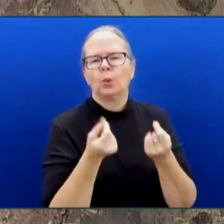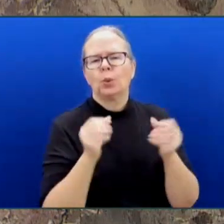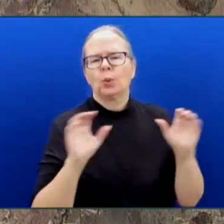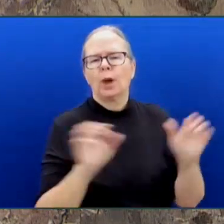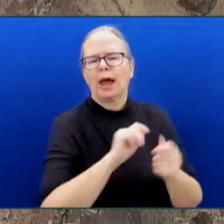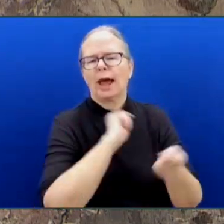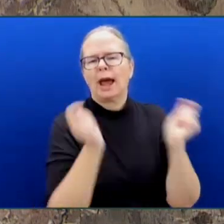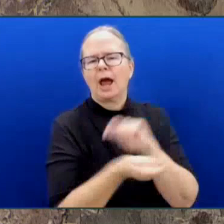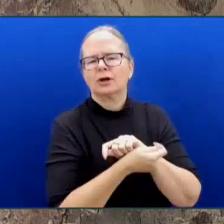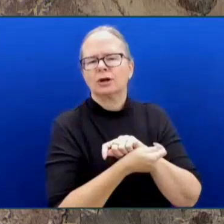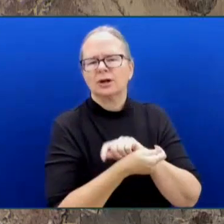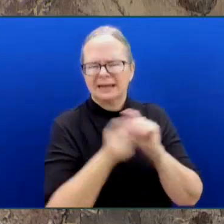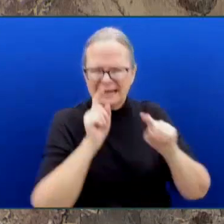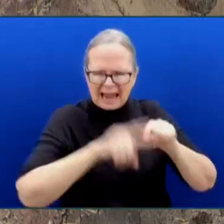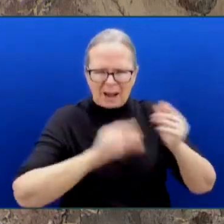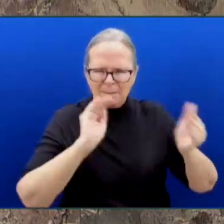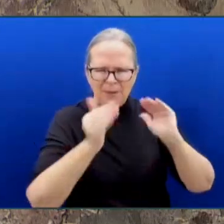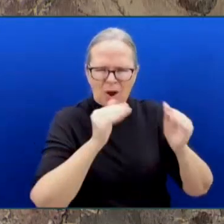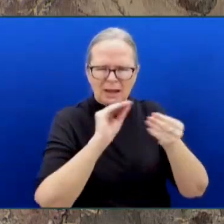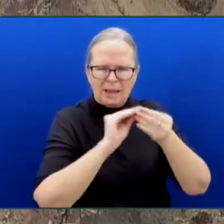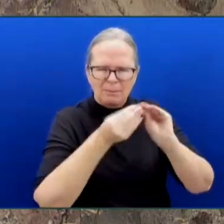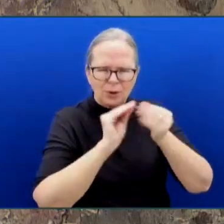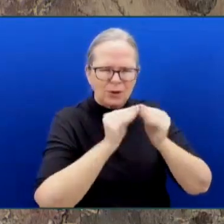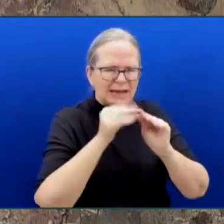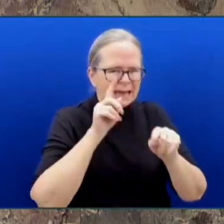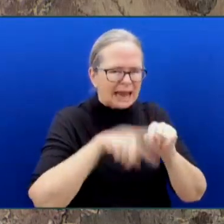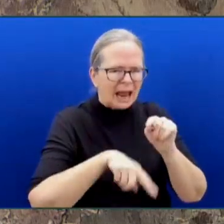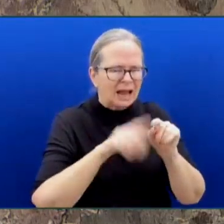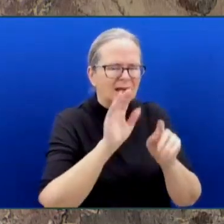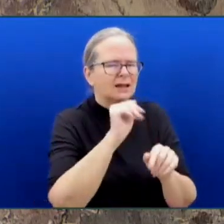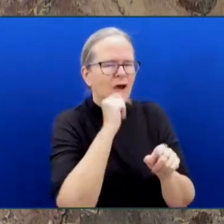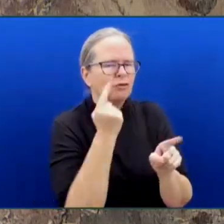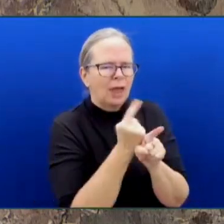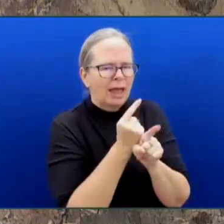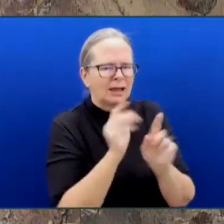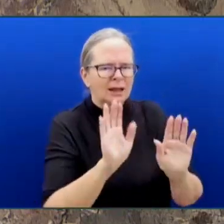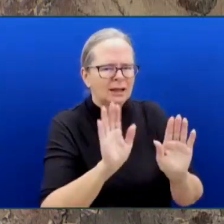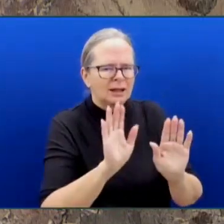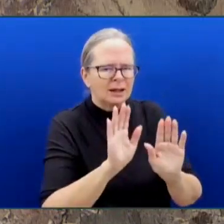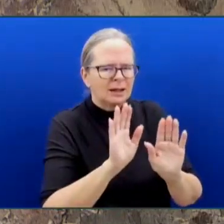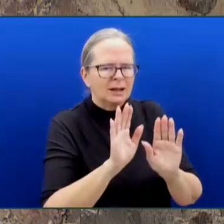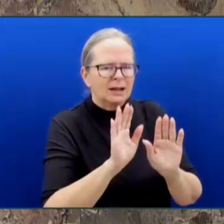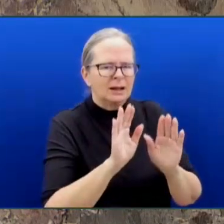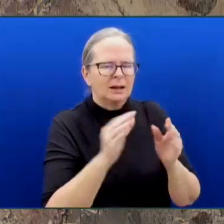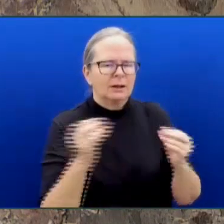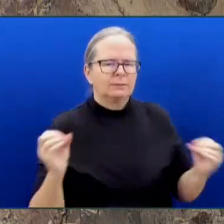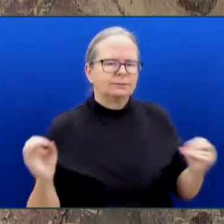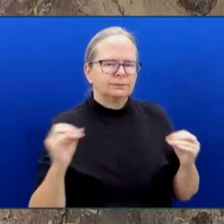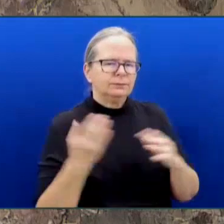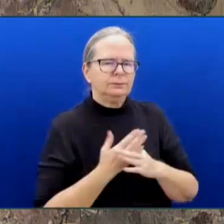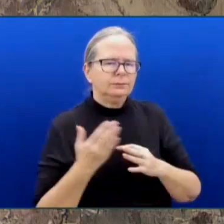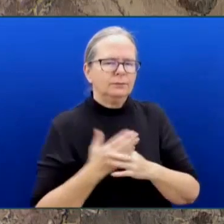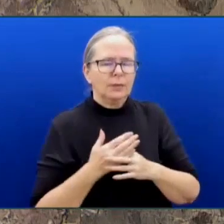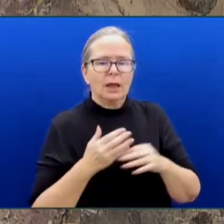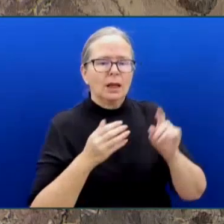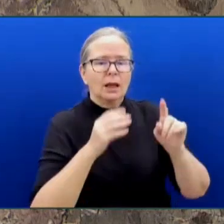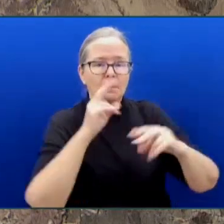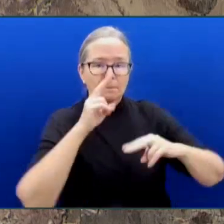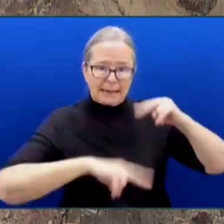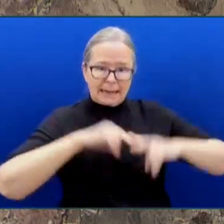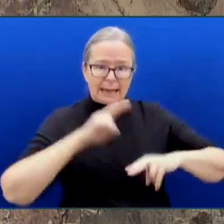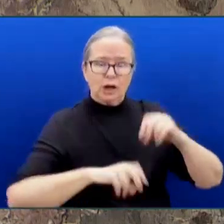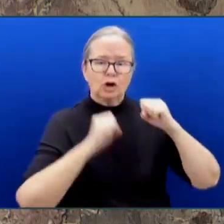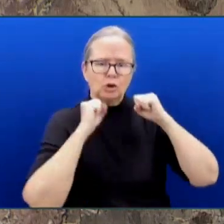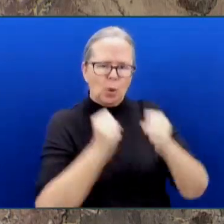Honourable Speaker, we have built a strong economy in BC. It's the strongest in Canada. We're going to continue our work.